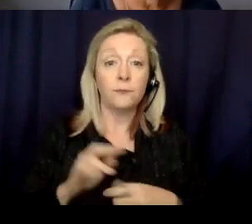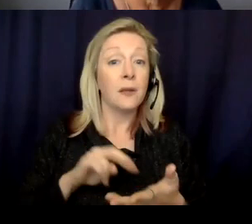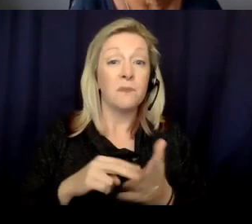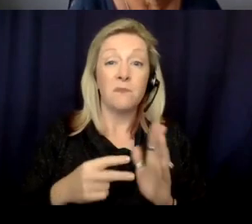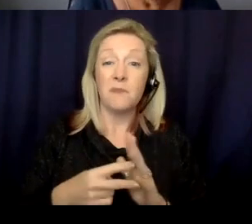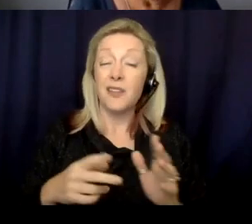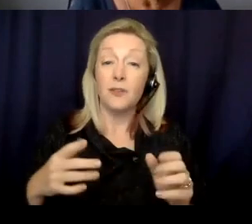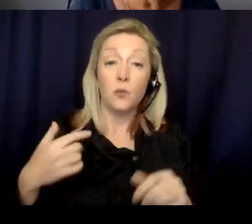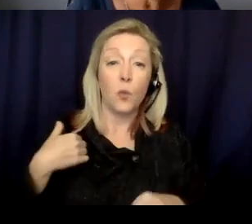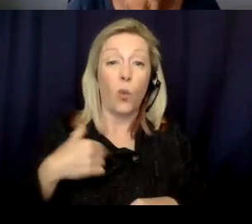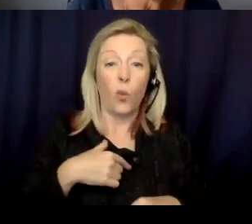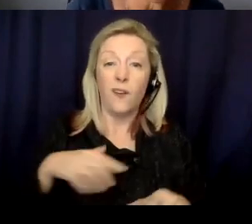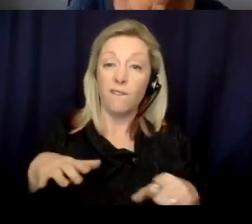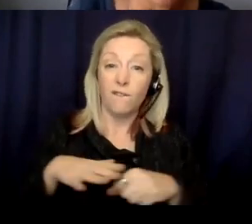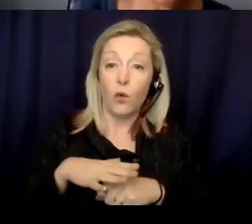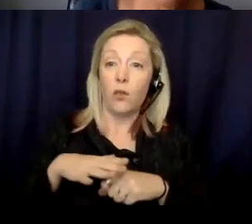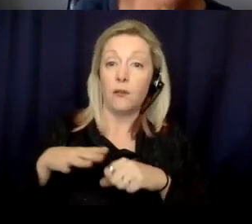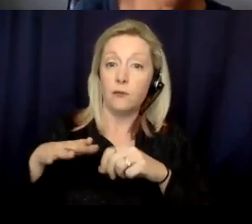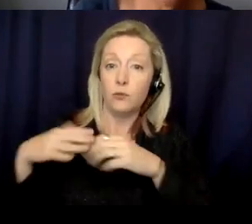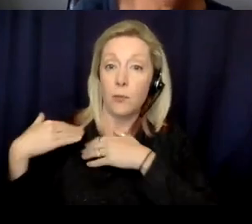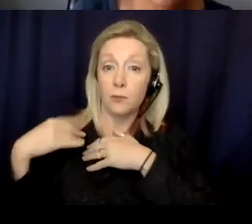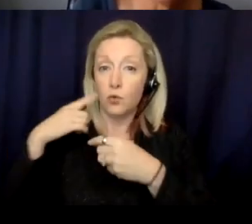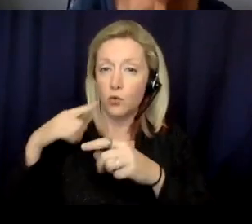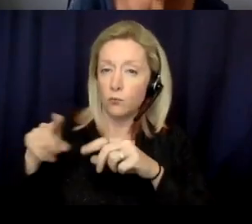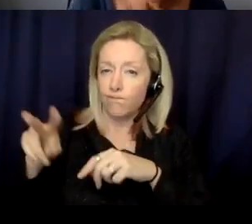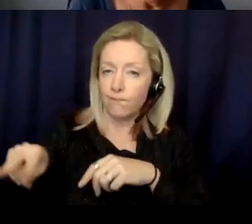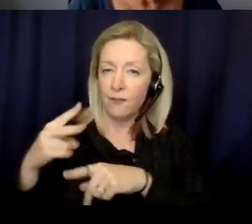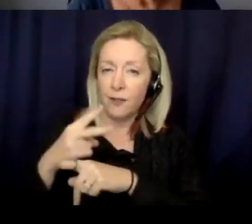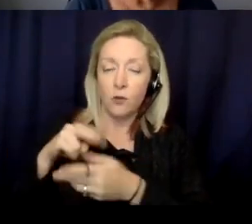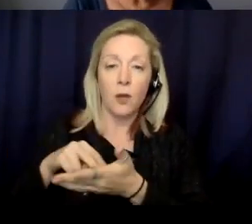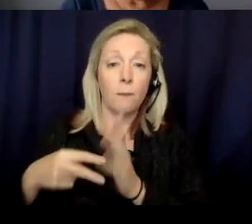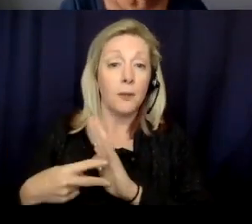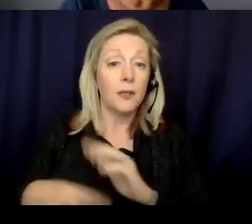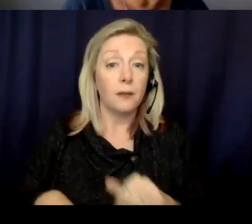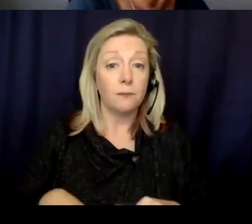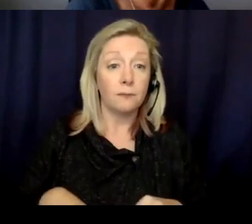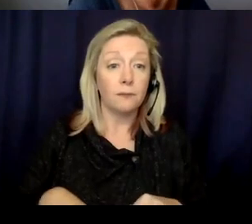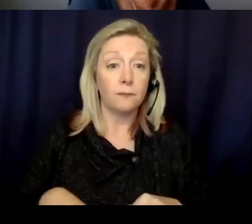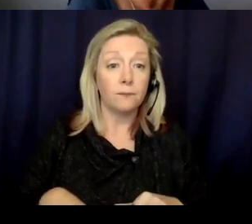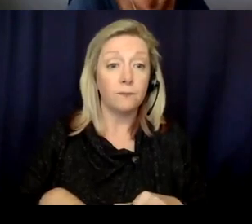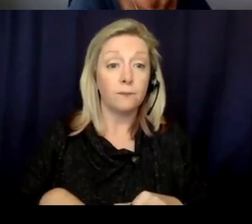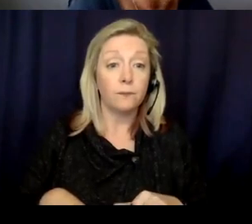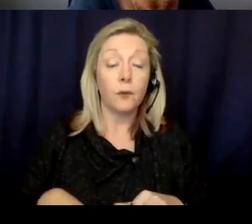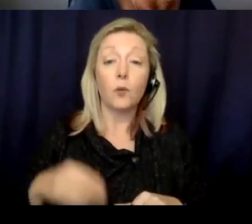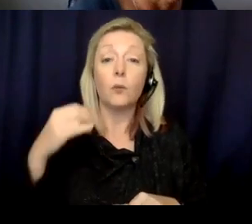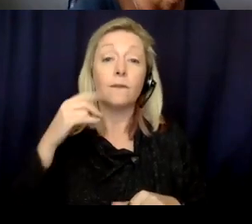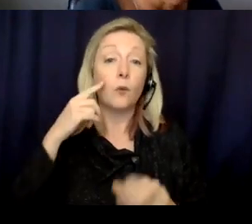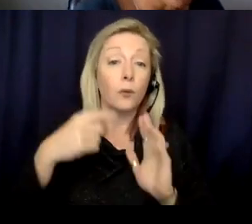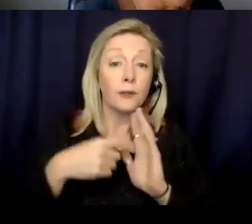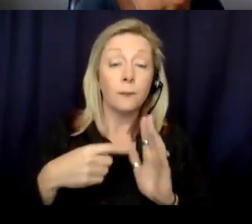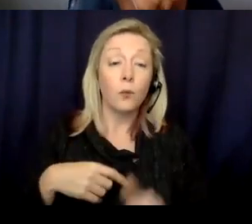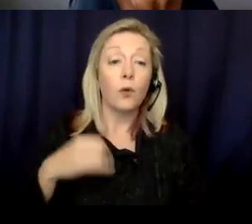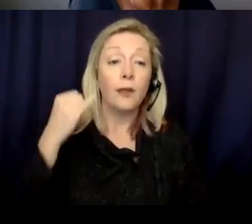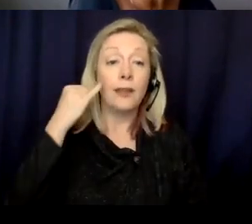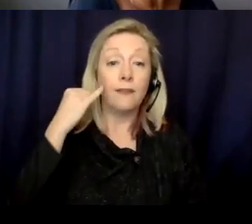interpreting everything, and we're going to do that as if it was intentional. So as they move towards something, or